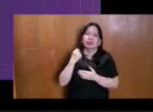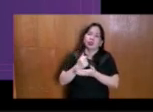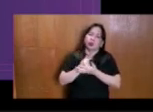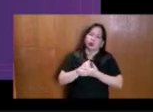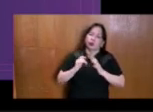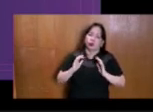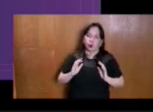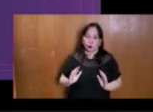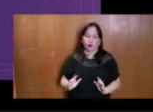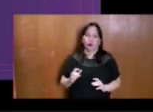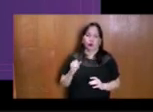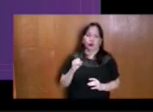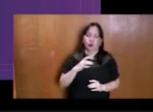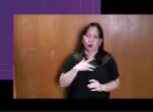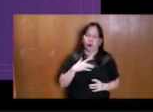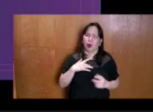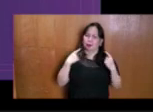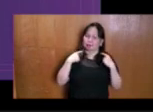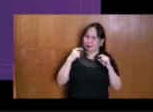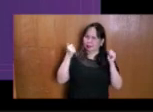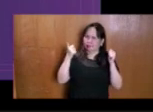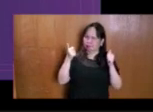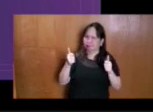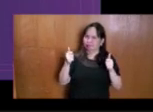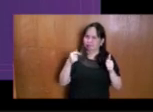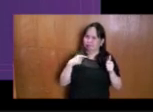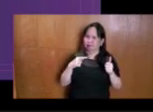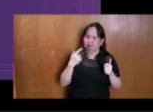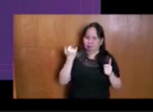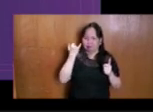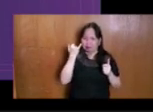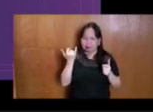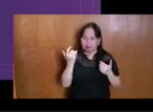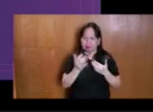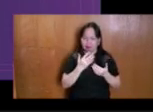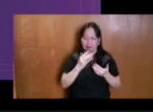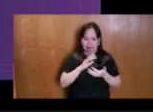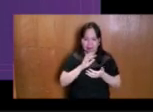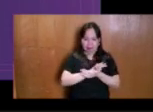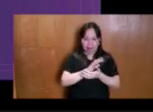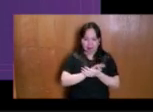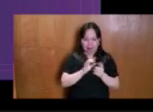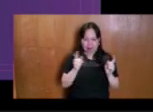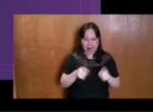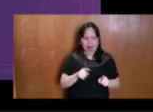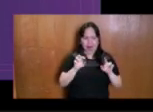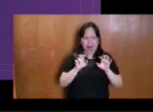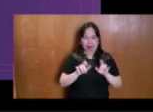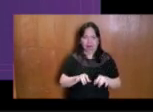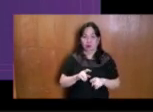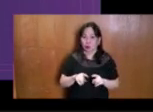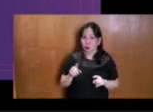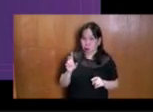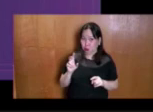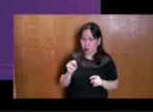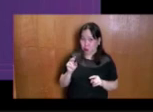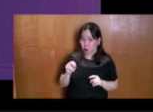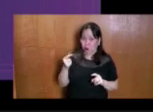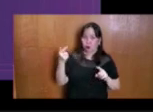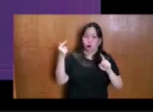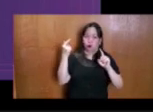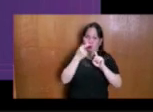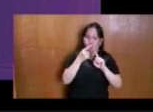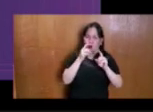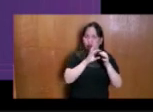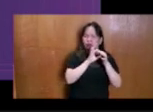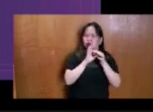feel triumphant that you have come up with that paper quickly enough. But there are really objective